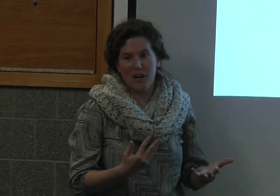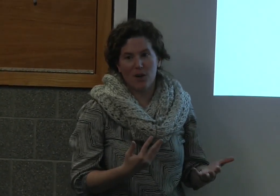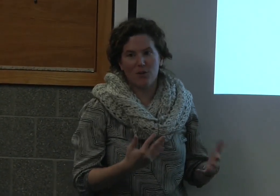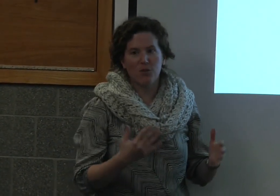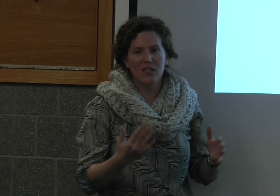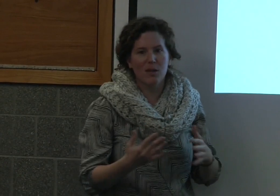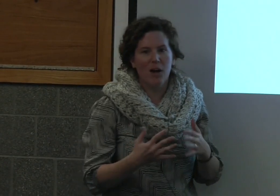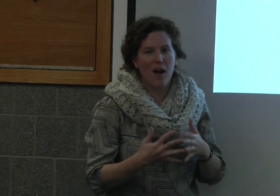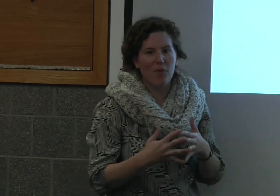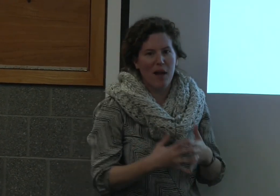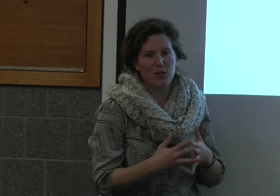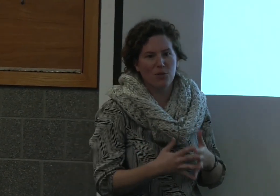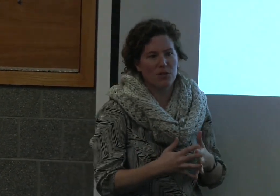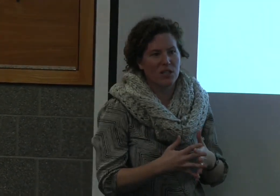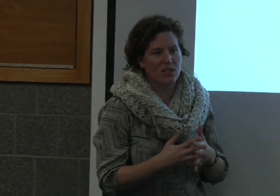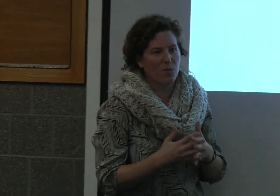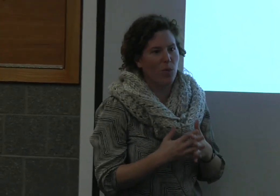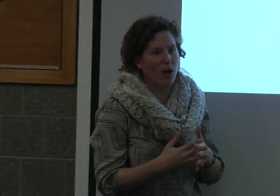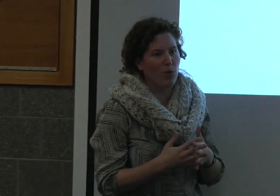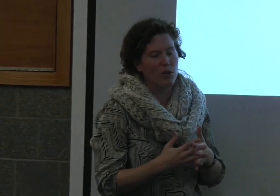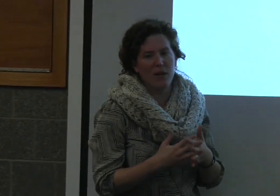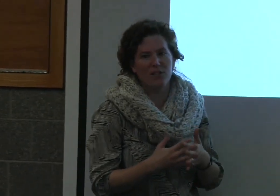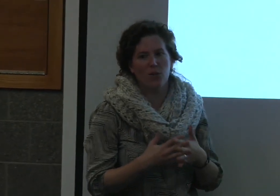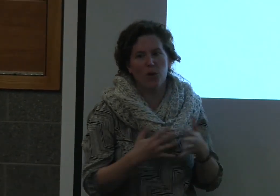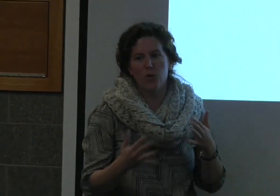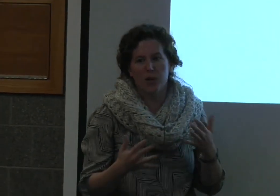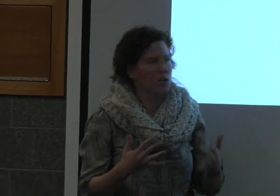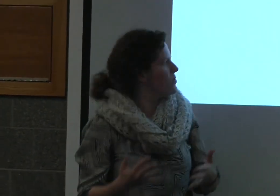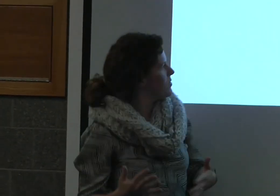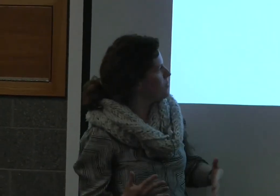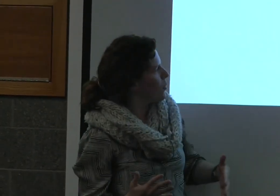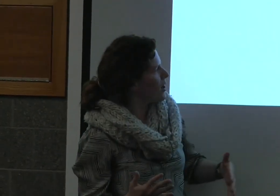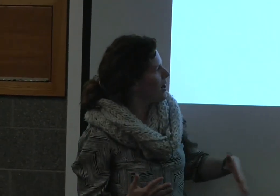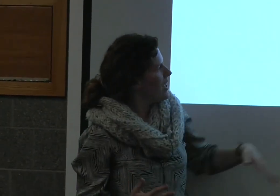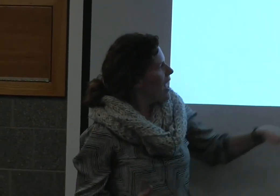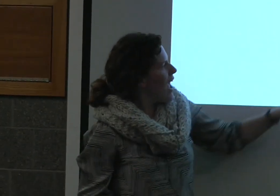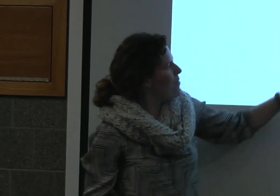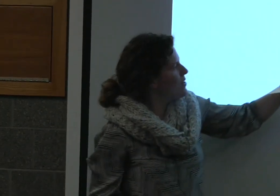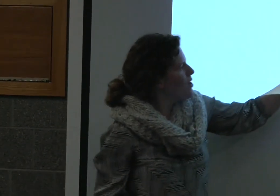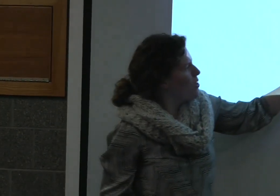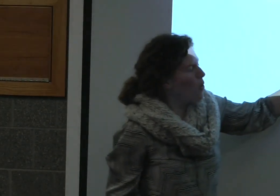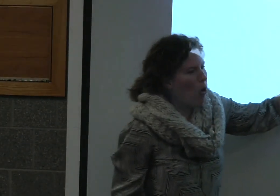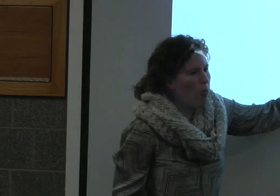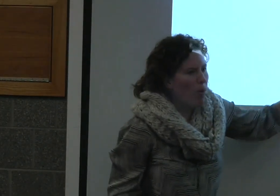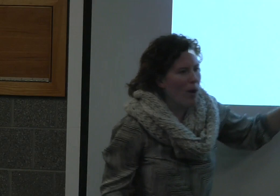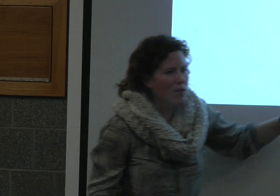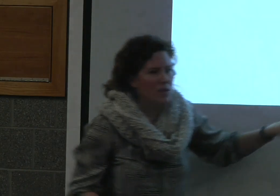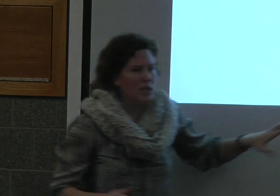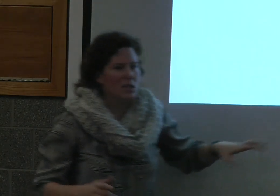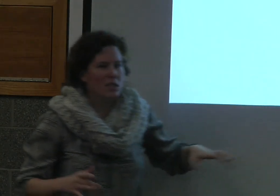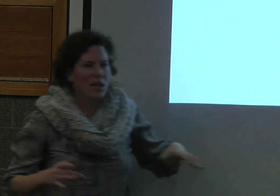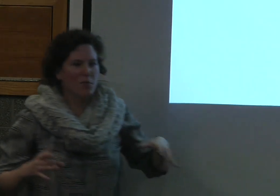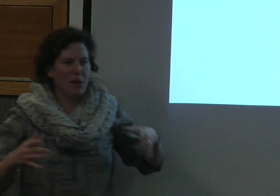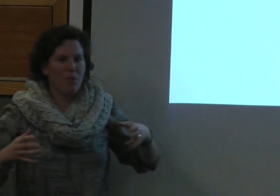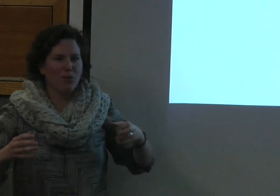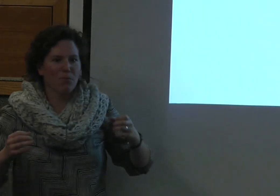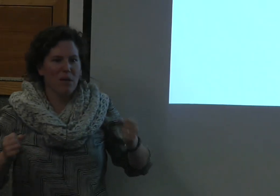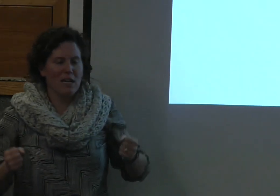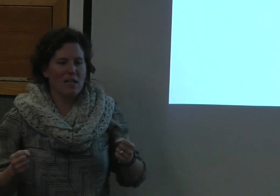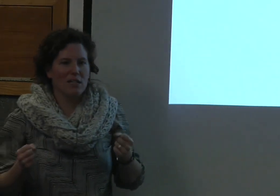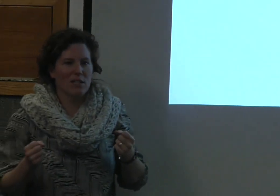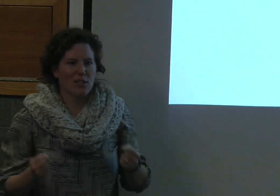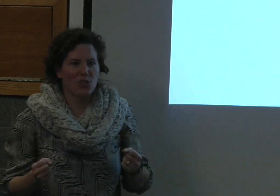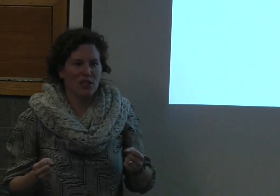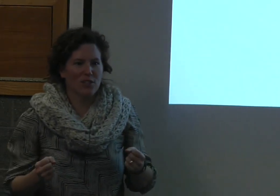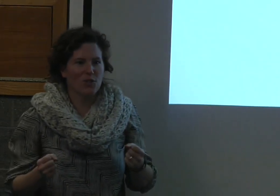feel like it's not fair. So thinking about how to match those things up well really depends on what you want to use it for. And then the whole point of these is that